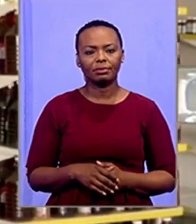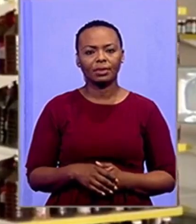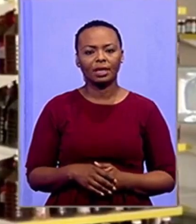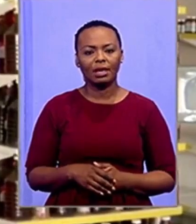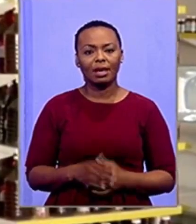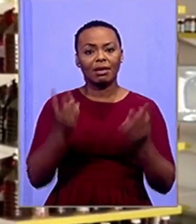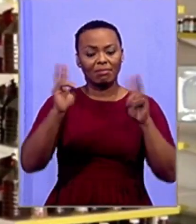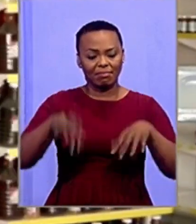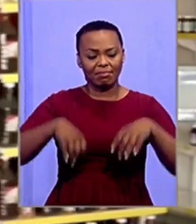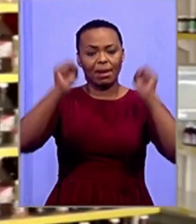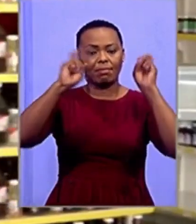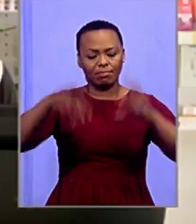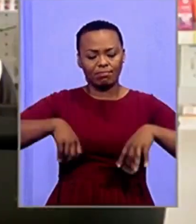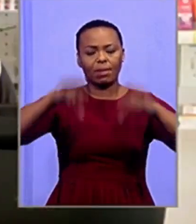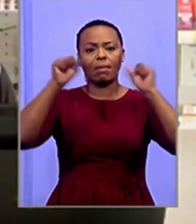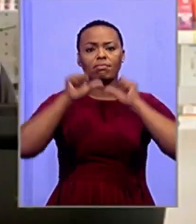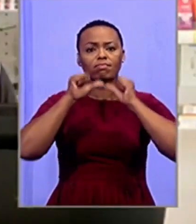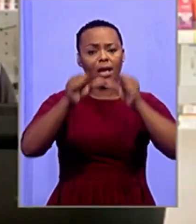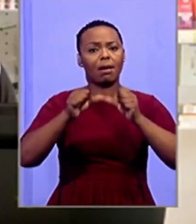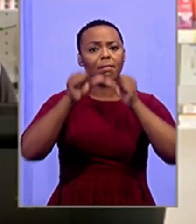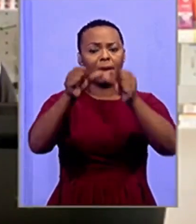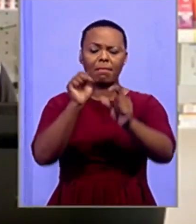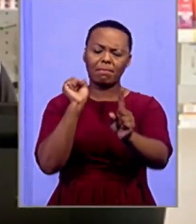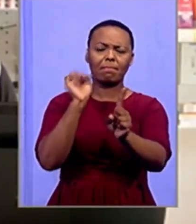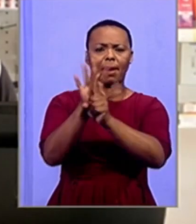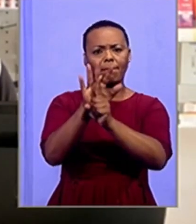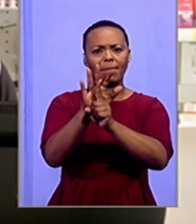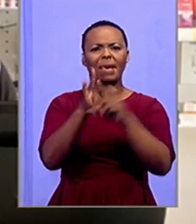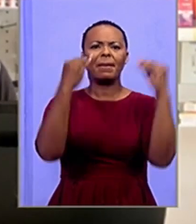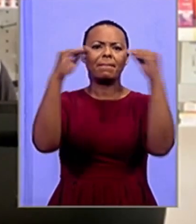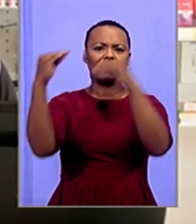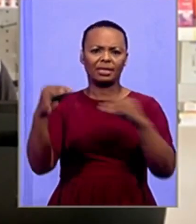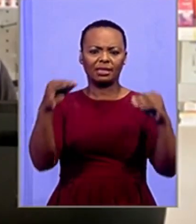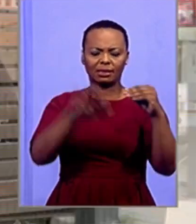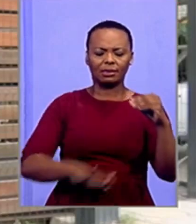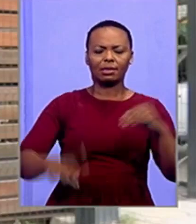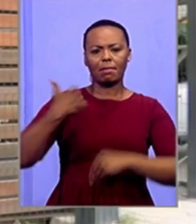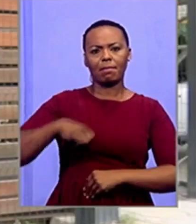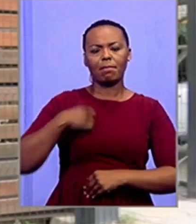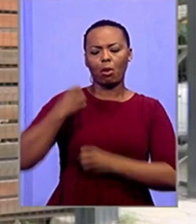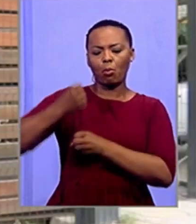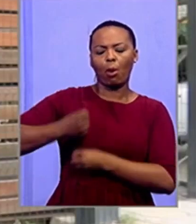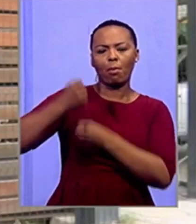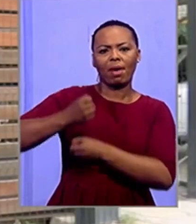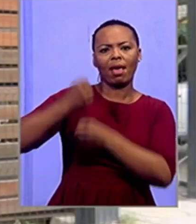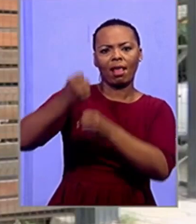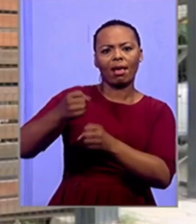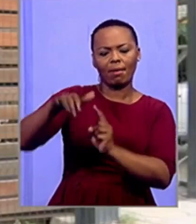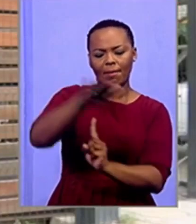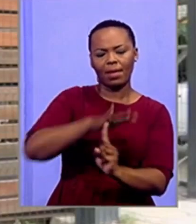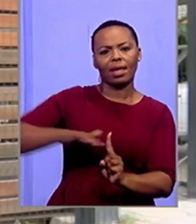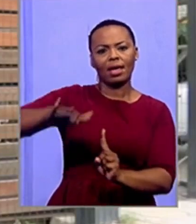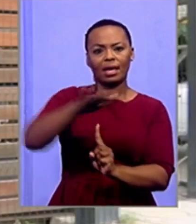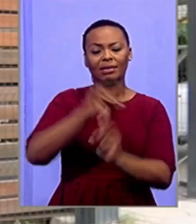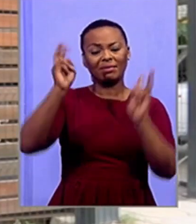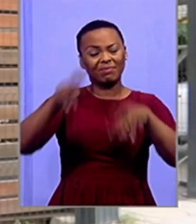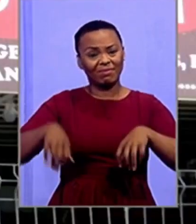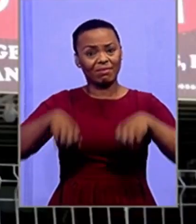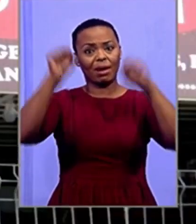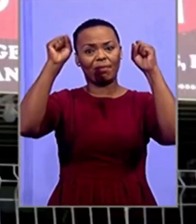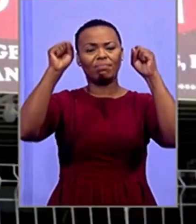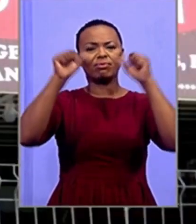Go kgaoga go go tsweletseng ga motlakase go ama bengdikgwebo kwa masepaleng wa Mbombela. Lenaane la tsamaiso ya go kgaolwa ga motlakase